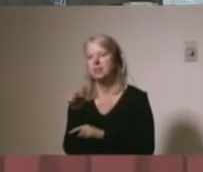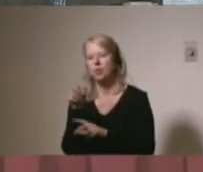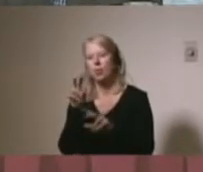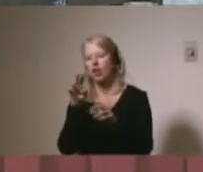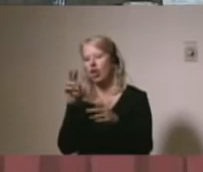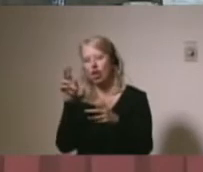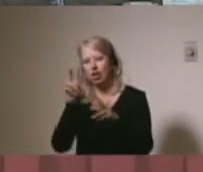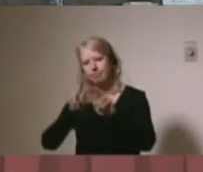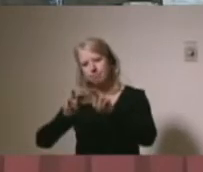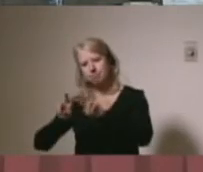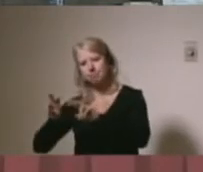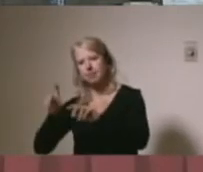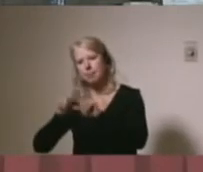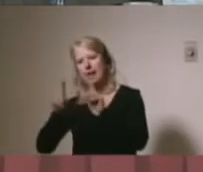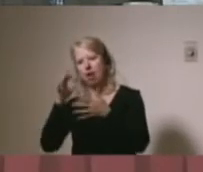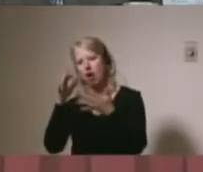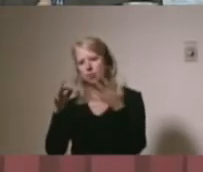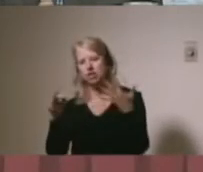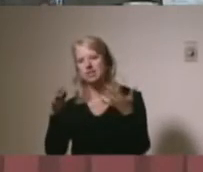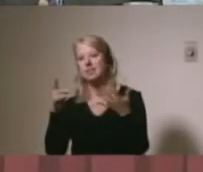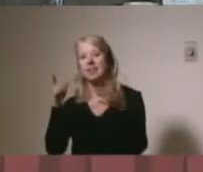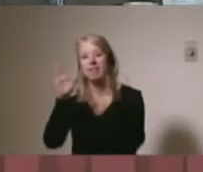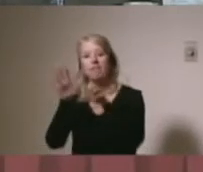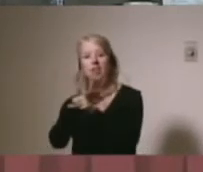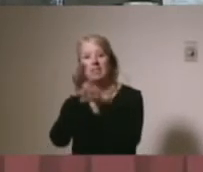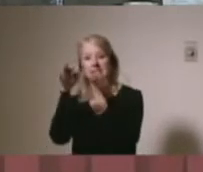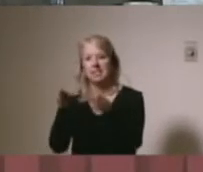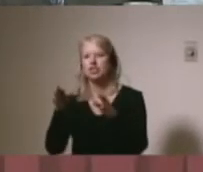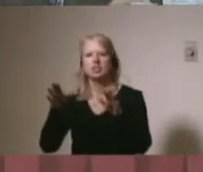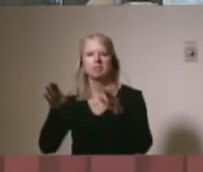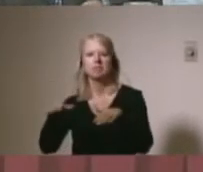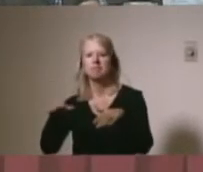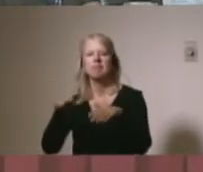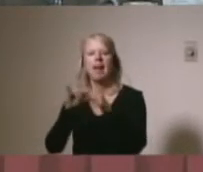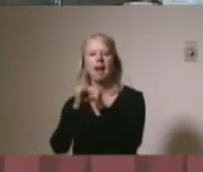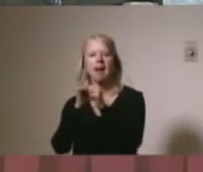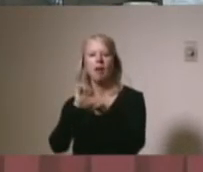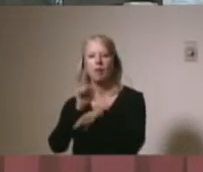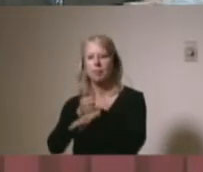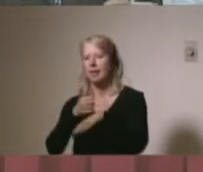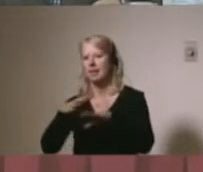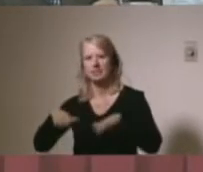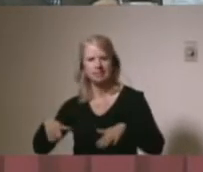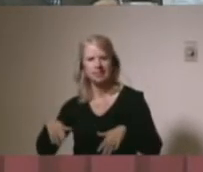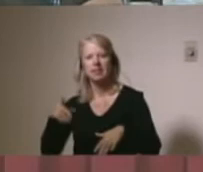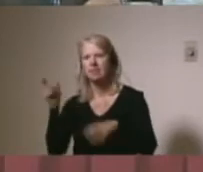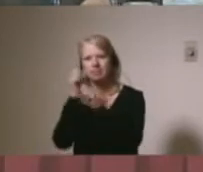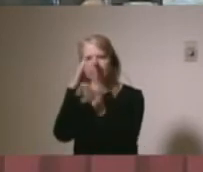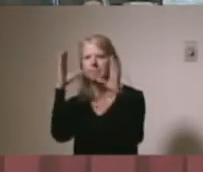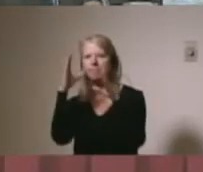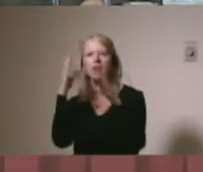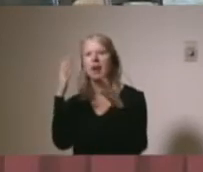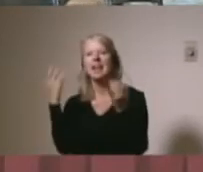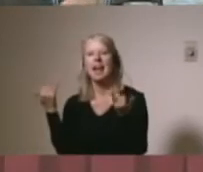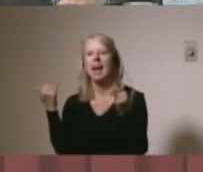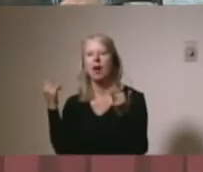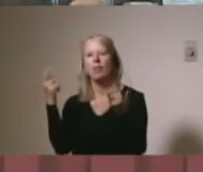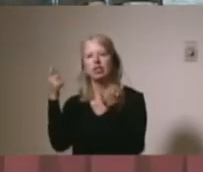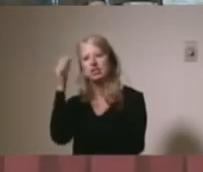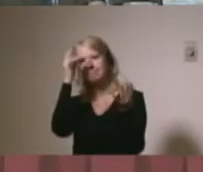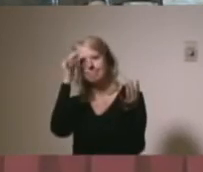of options. They haven't made a decision about how they're going to do it. All really they know at this stage is